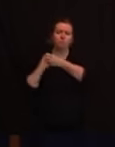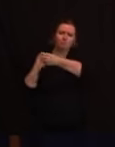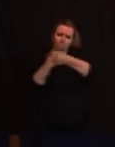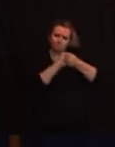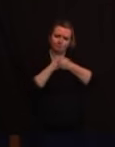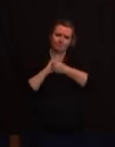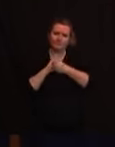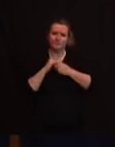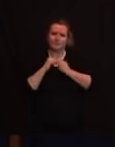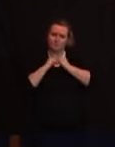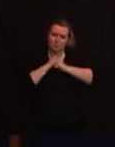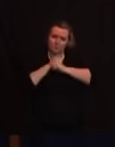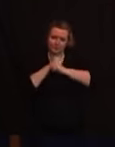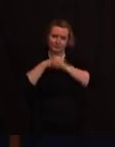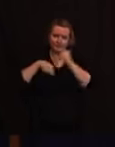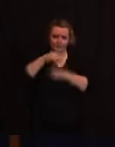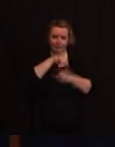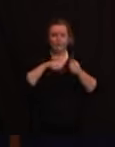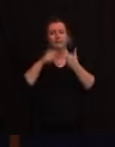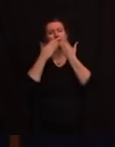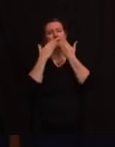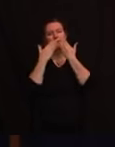one another. Thank you.